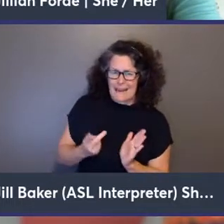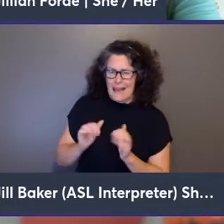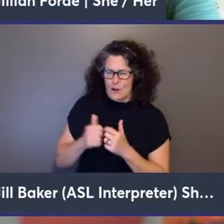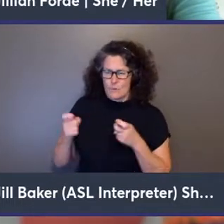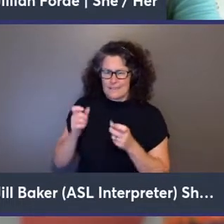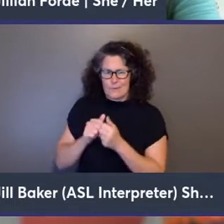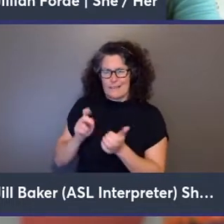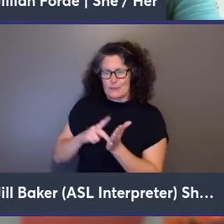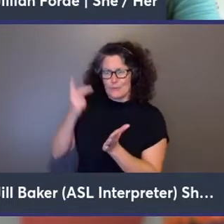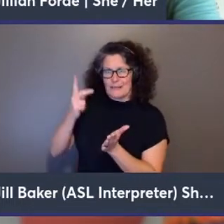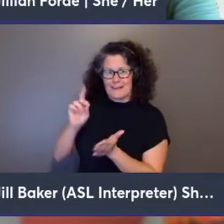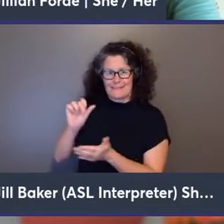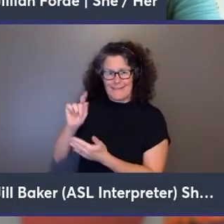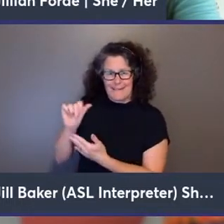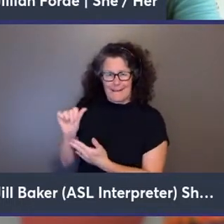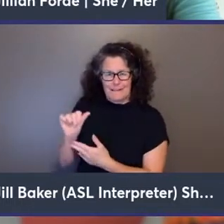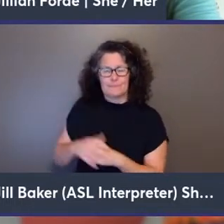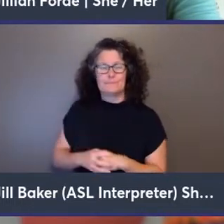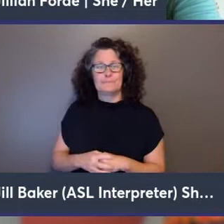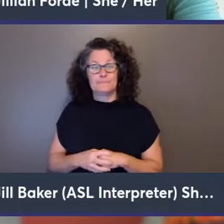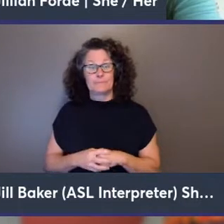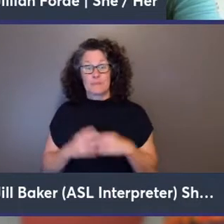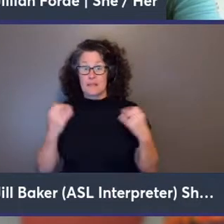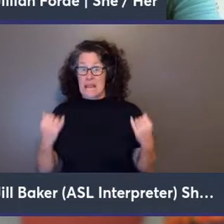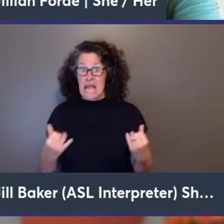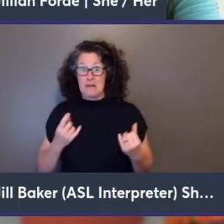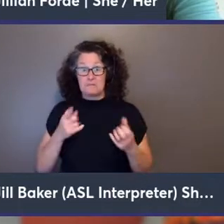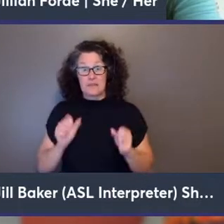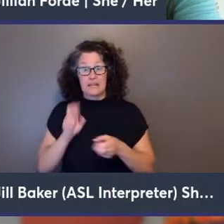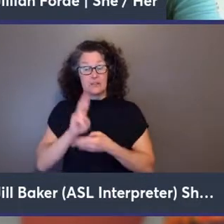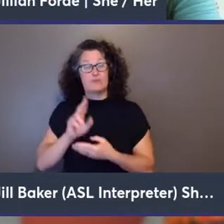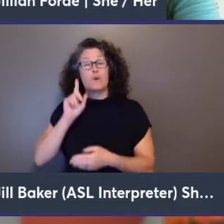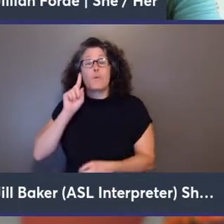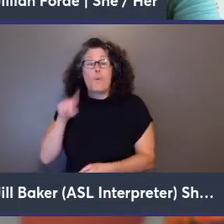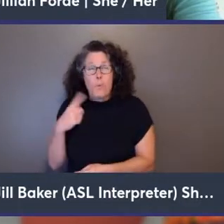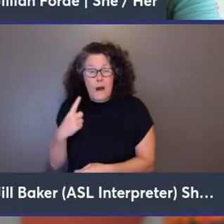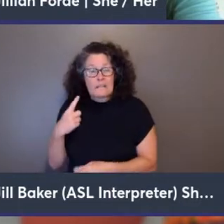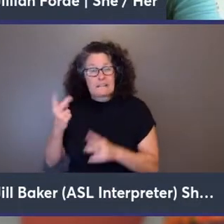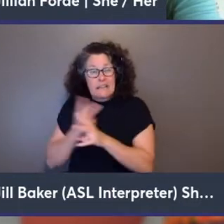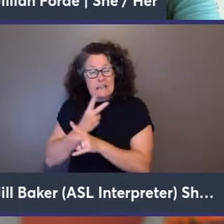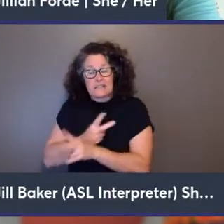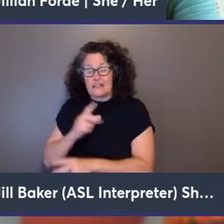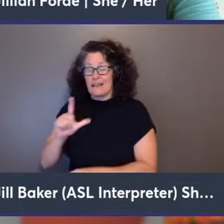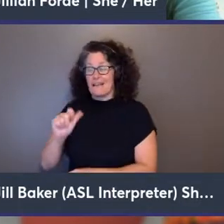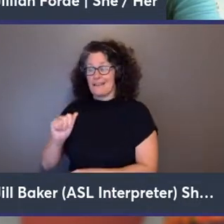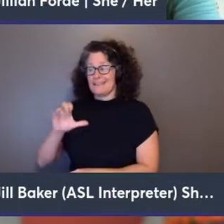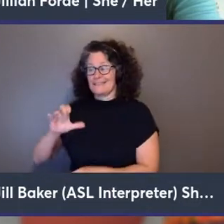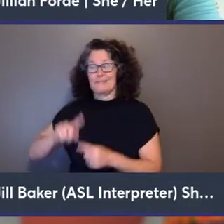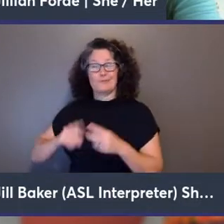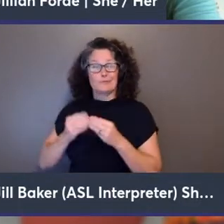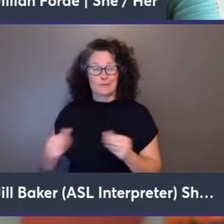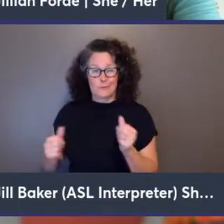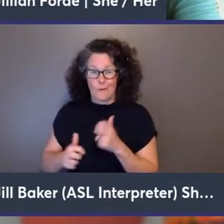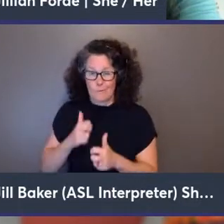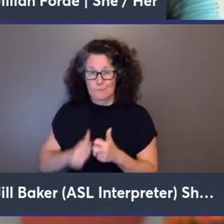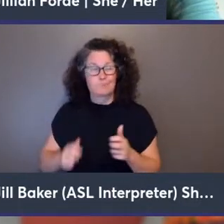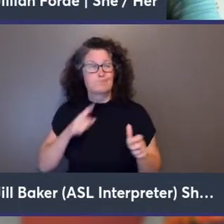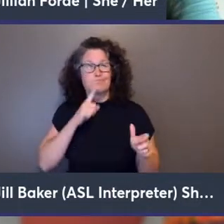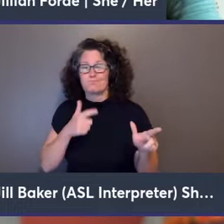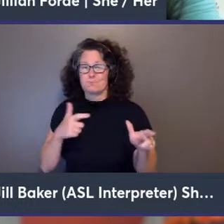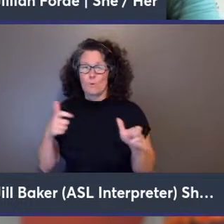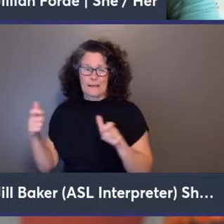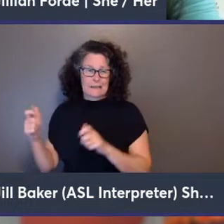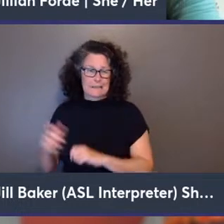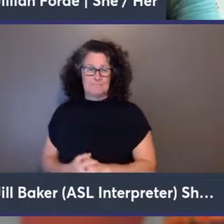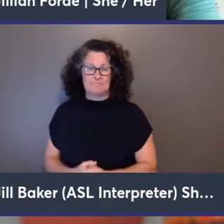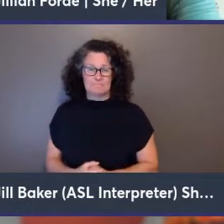it? Now, you will be able to just use one single calculation of LAC to solve this problem super quickly.